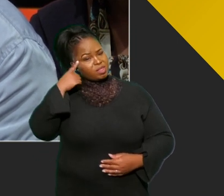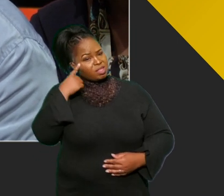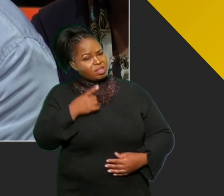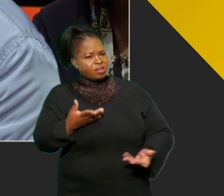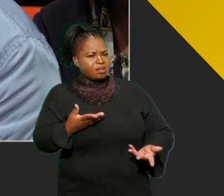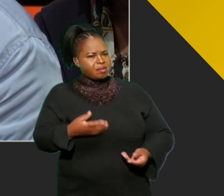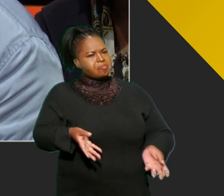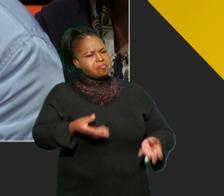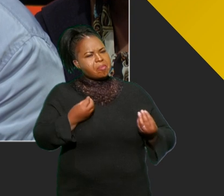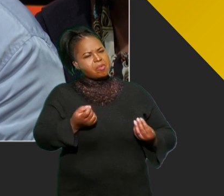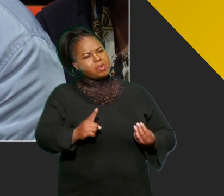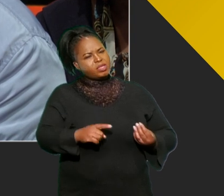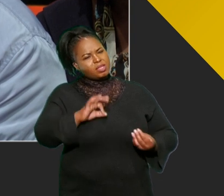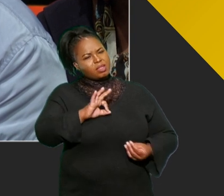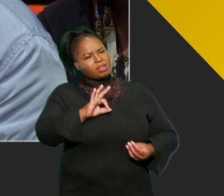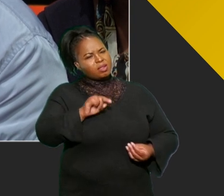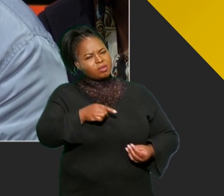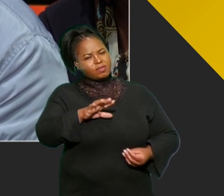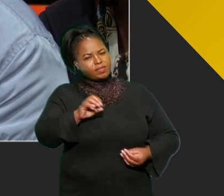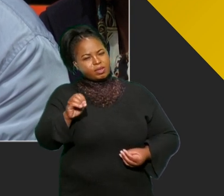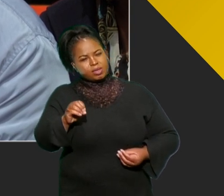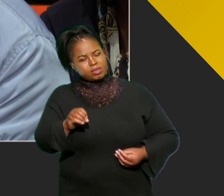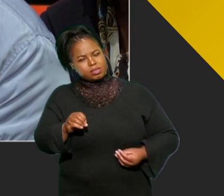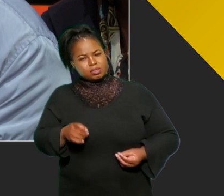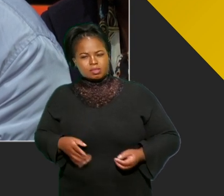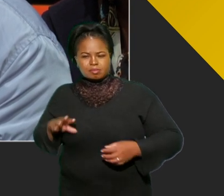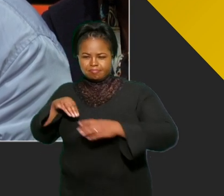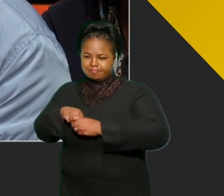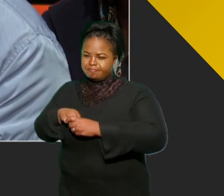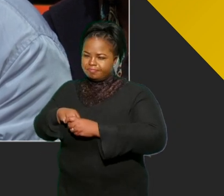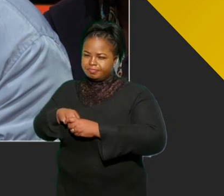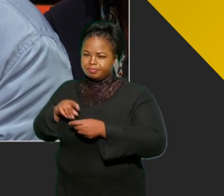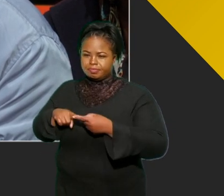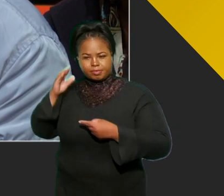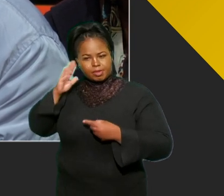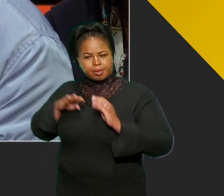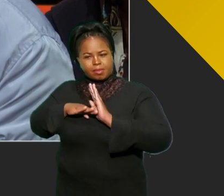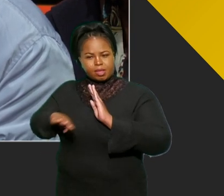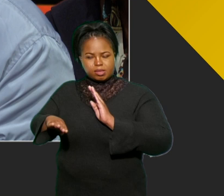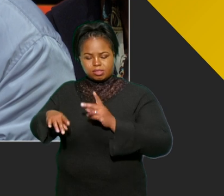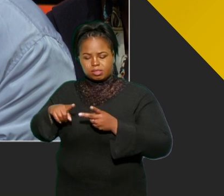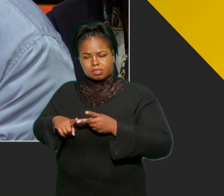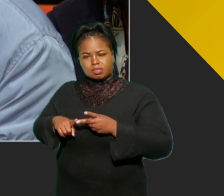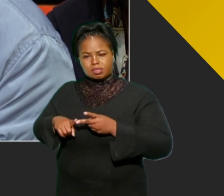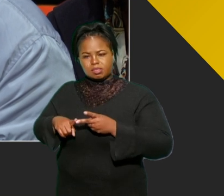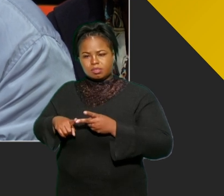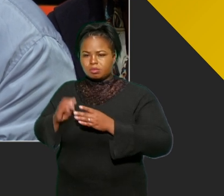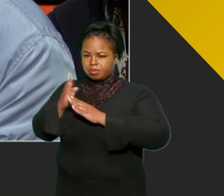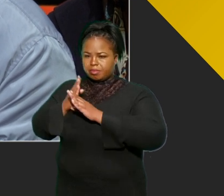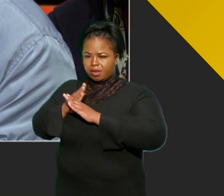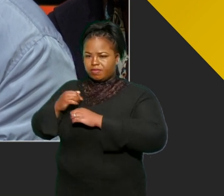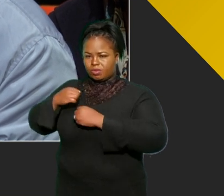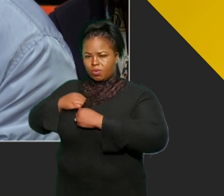for the 3.5? I think 3.5 it covers maybe a bed, okay, and then a privacy